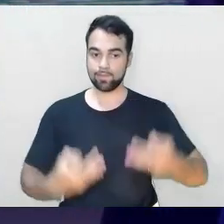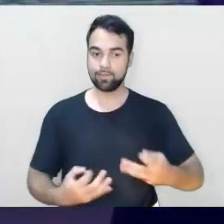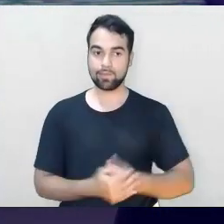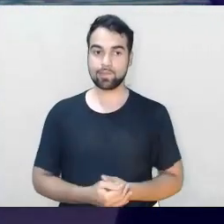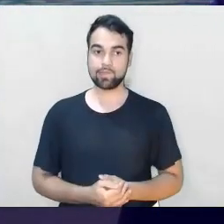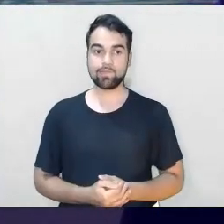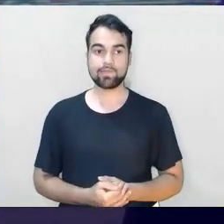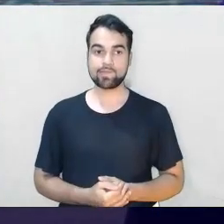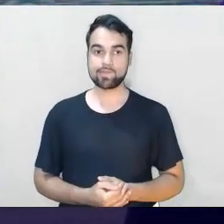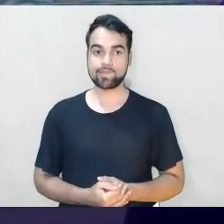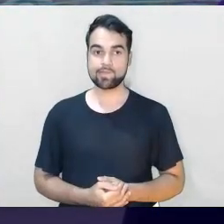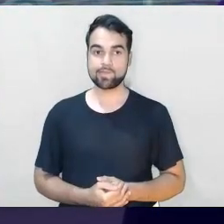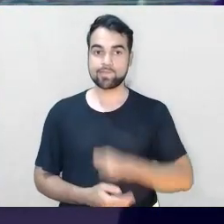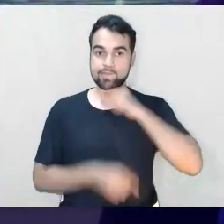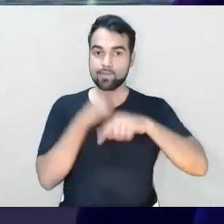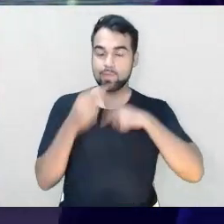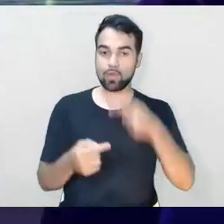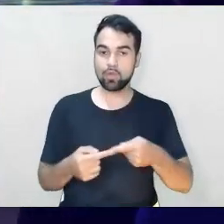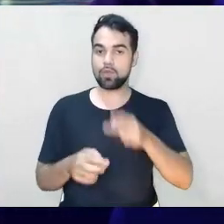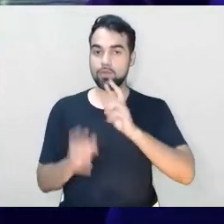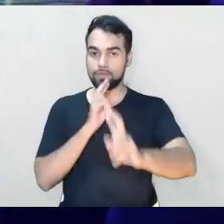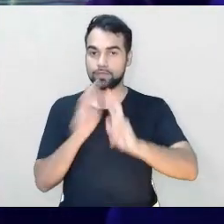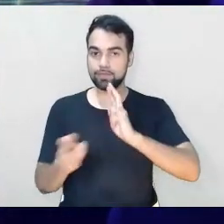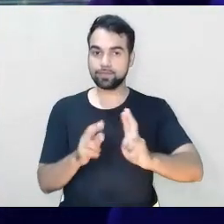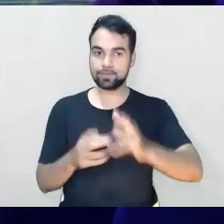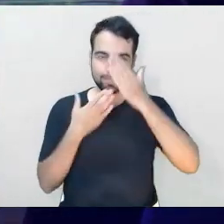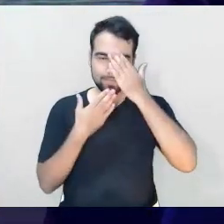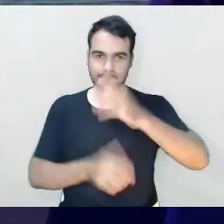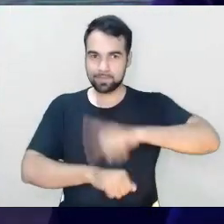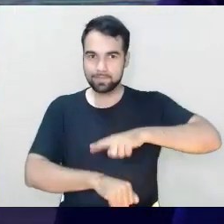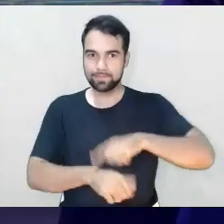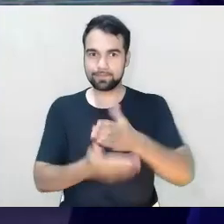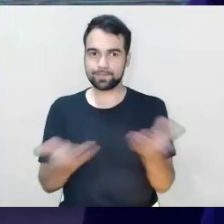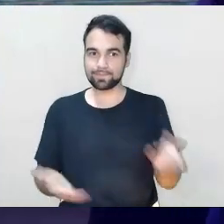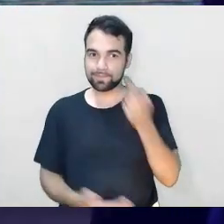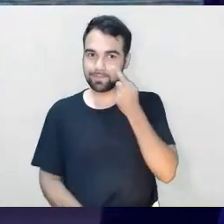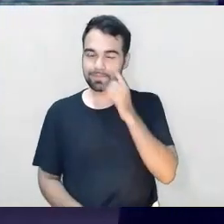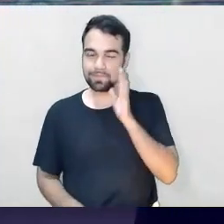booth. We are here to answer any questions.